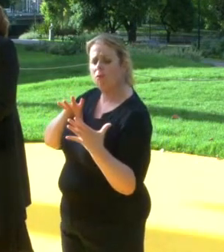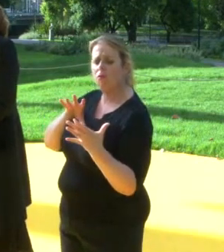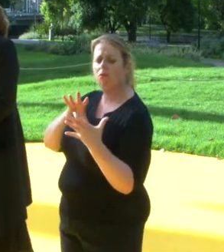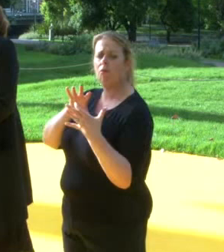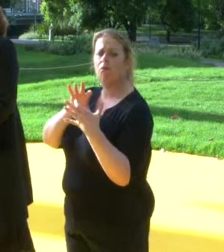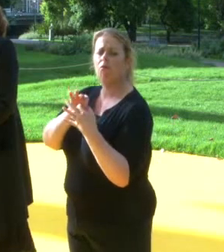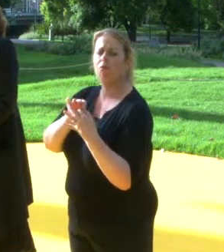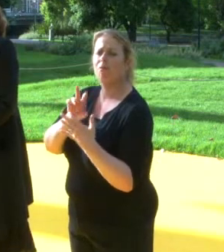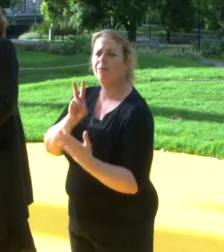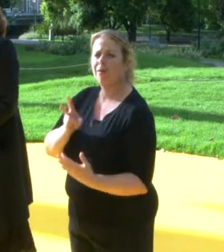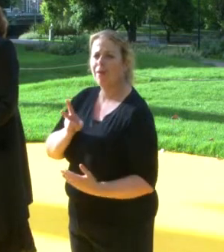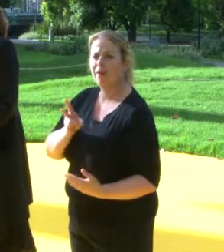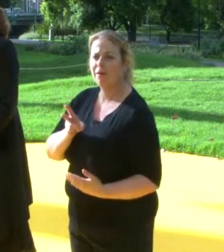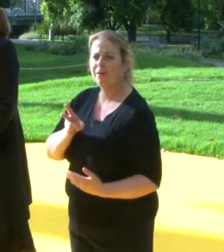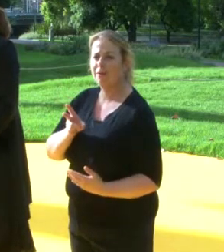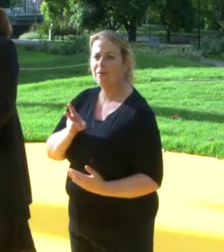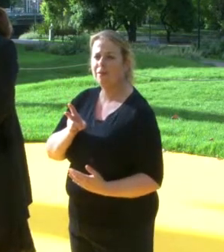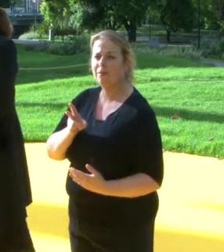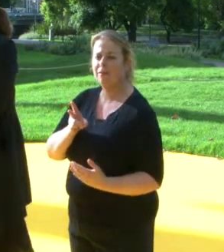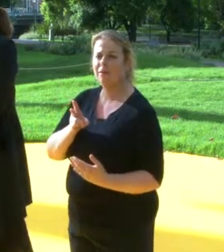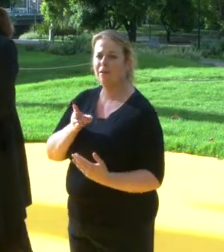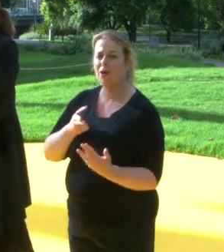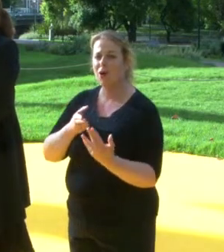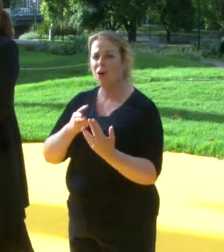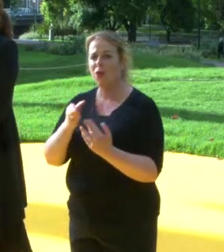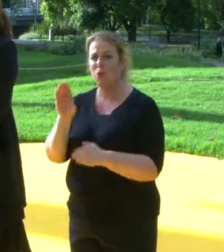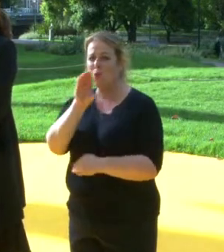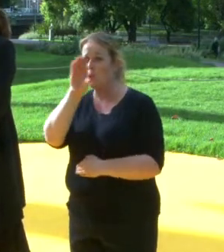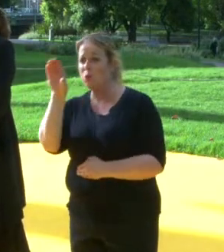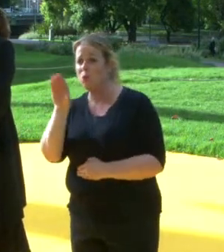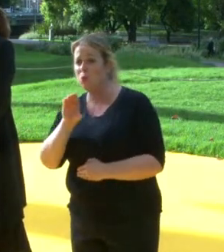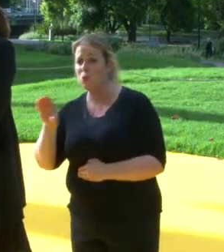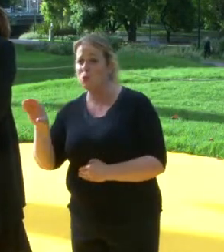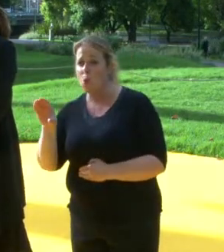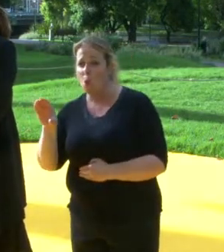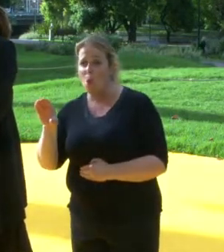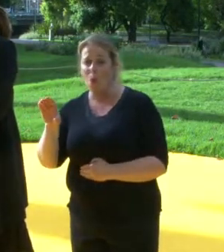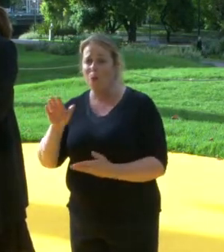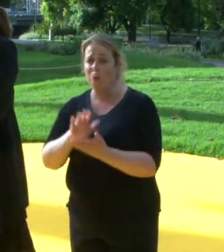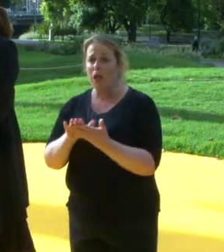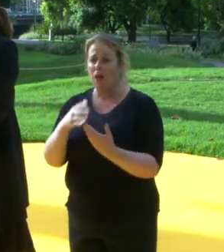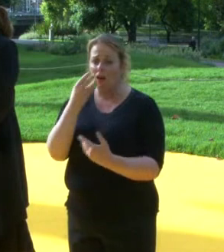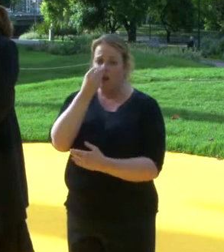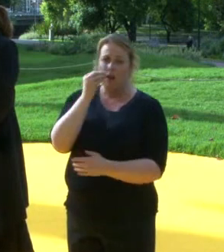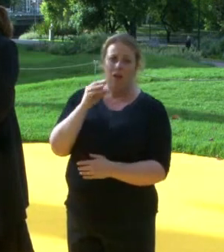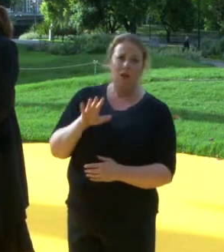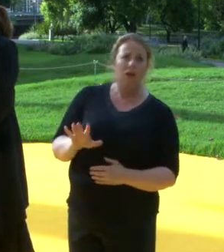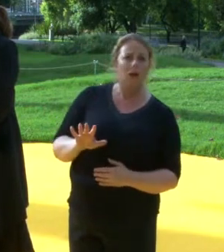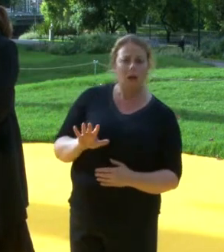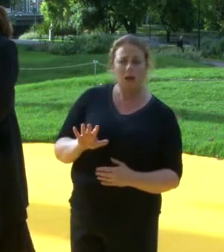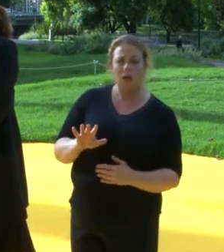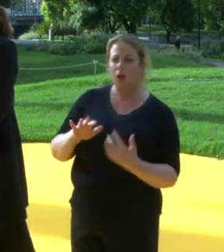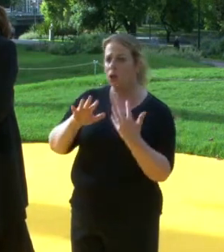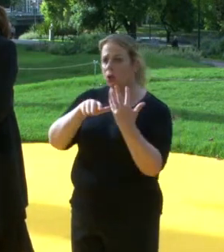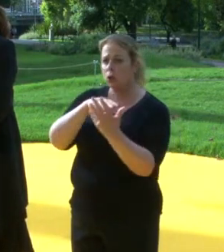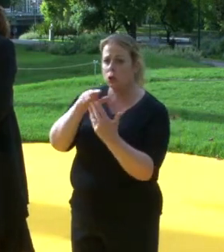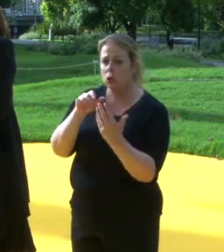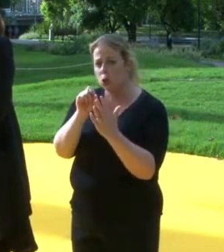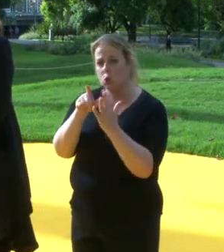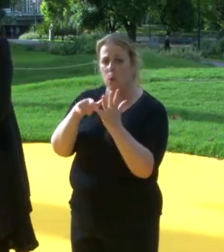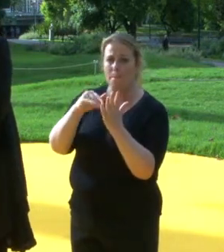us. After the novelty of social Zoom calls quickly faded, some took refuge in puzzles, streaming services and